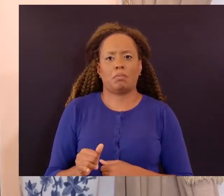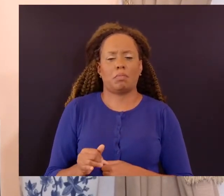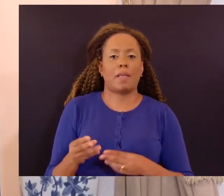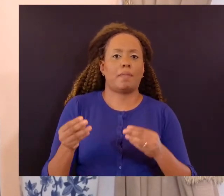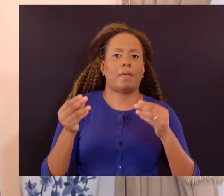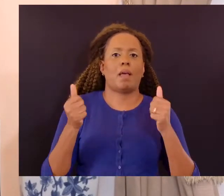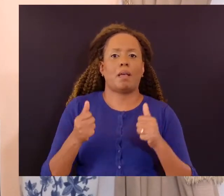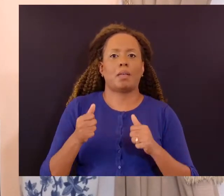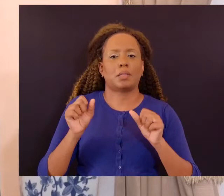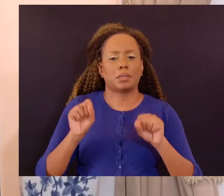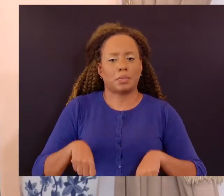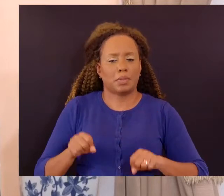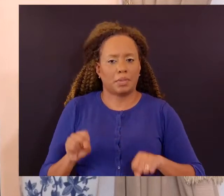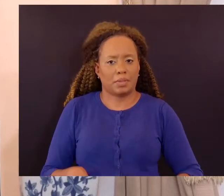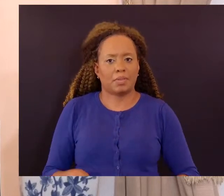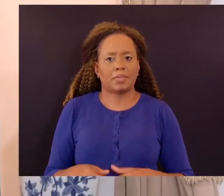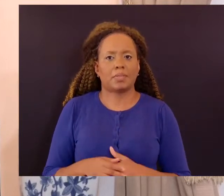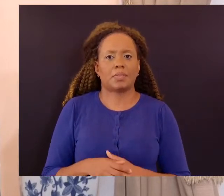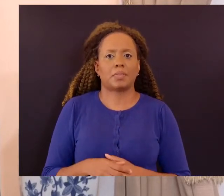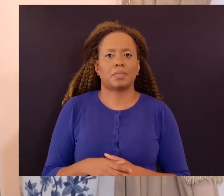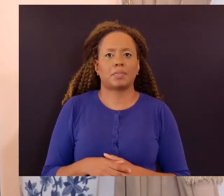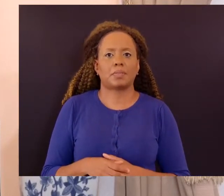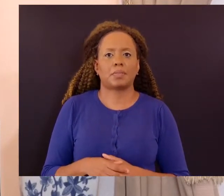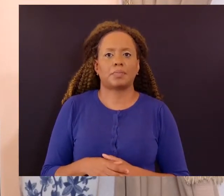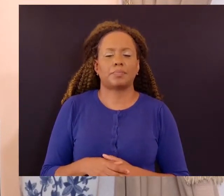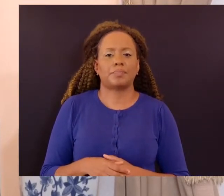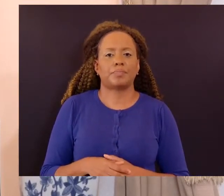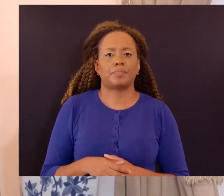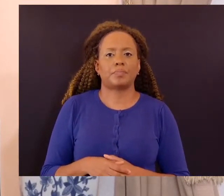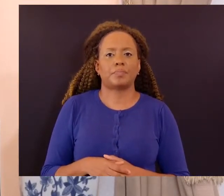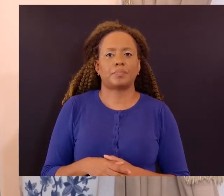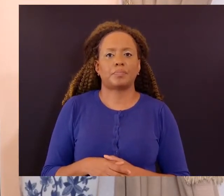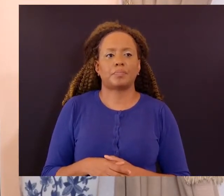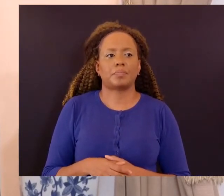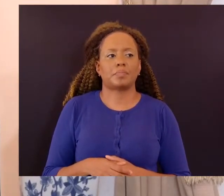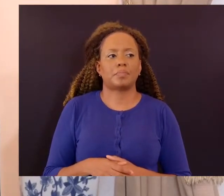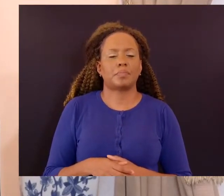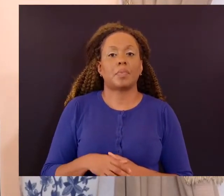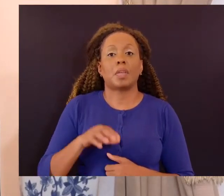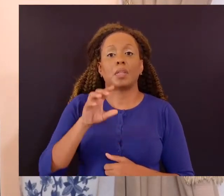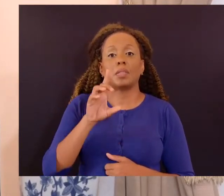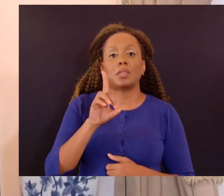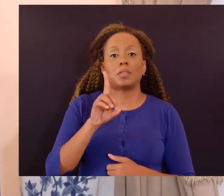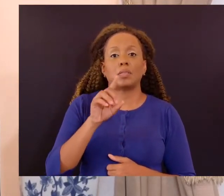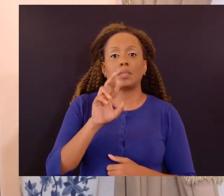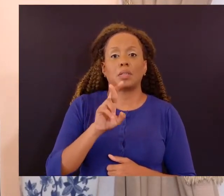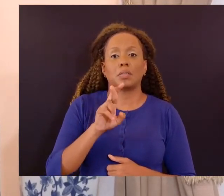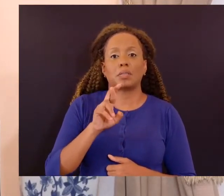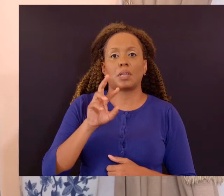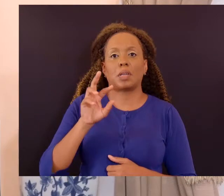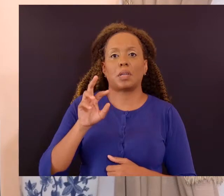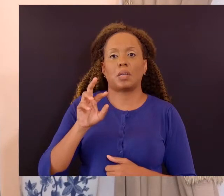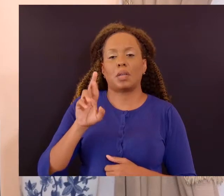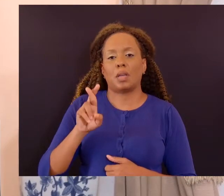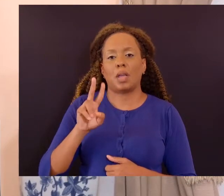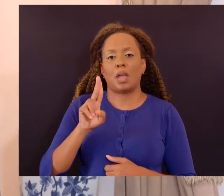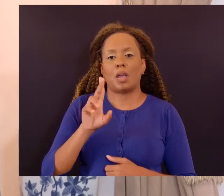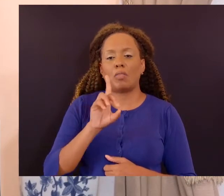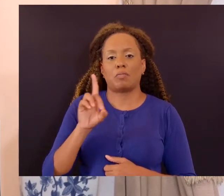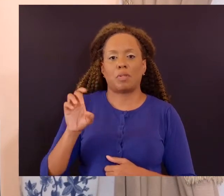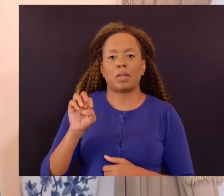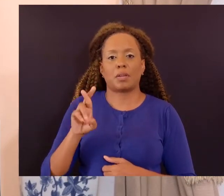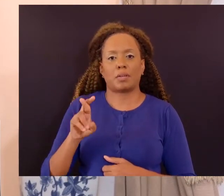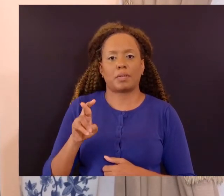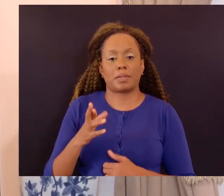transition into secondary schools. With that said, I also have Dr. Roderick Ruther here. I can hand over to him as well just to give an update